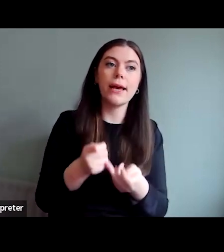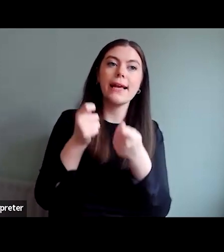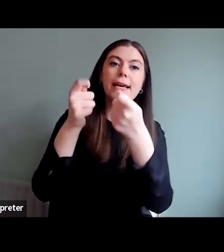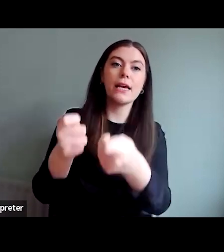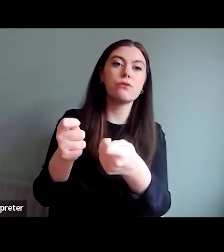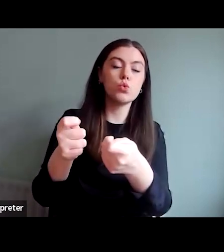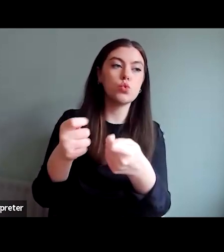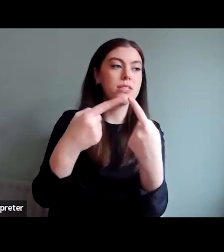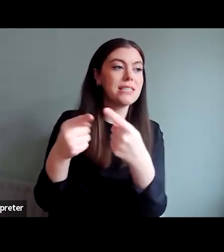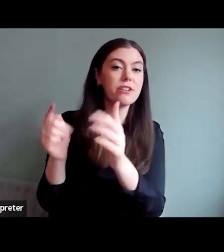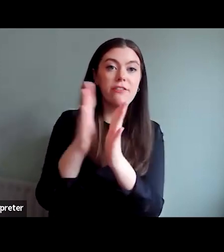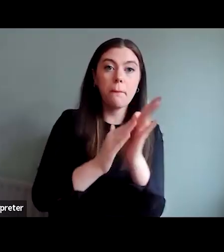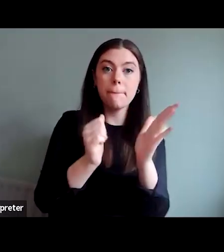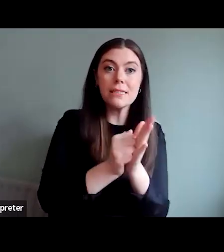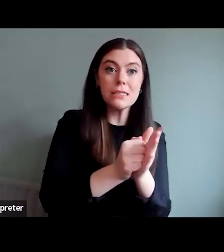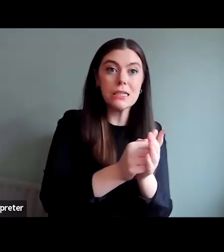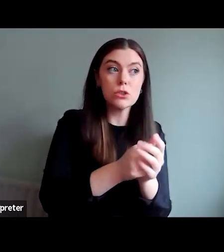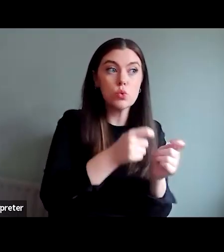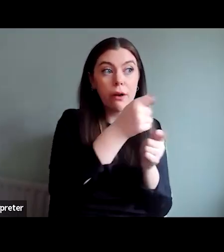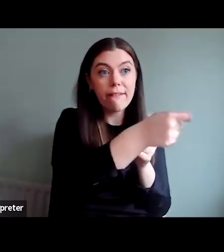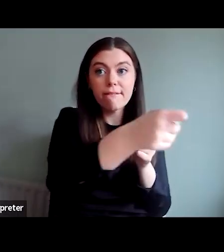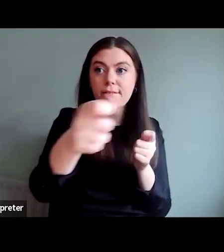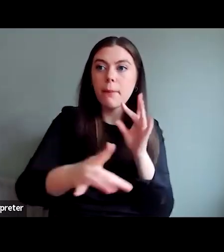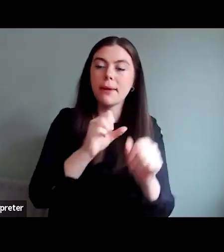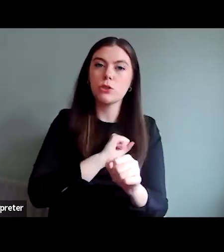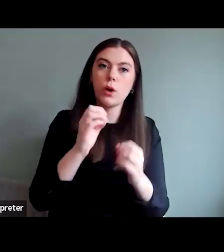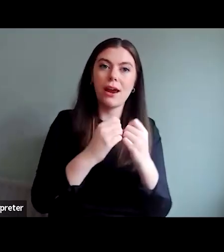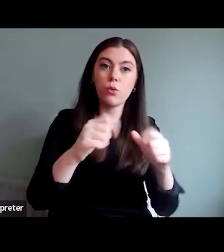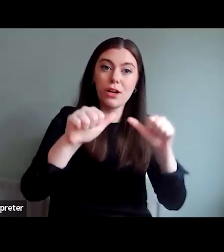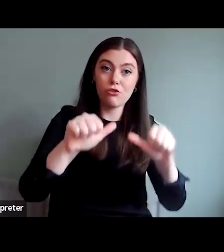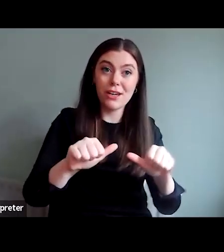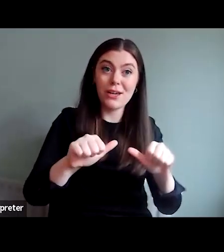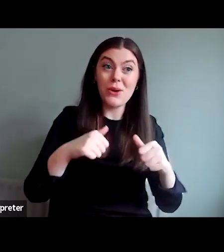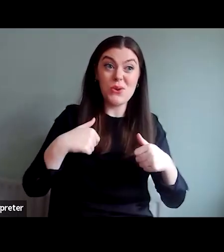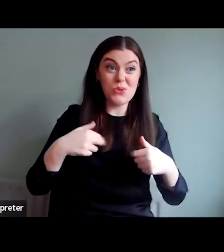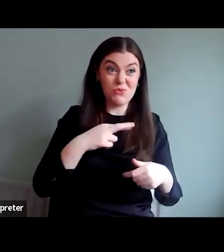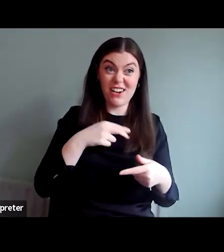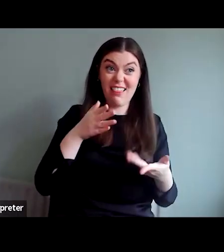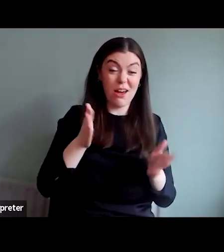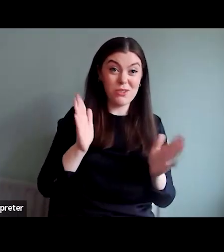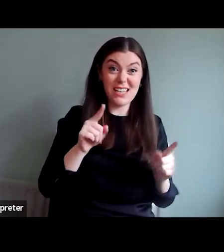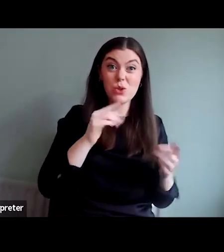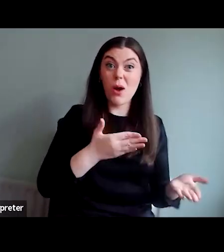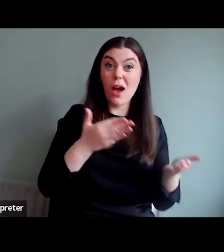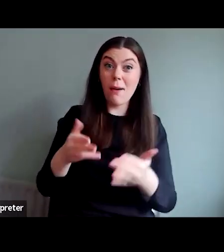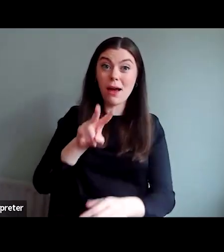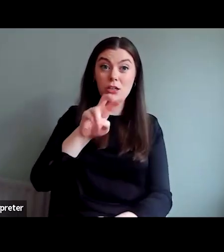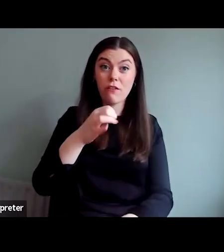the businesses, and getting everybody on board. That was super. And I'll hand you back to Vicky on that. Thanks a million. So it